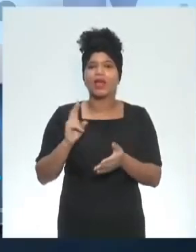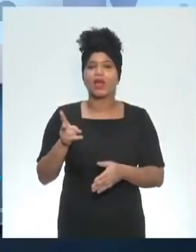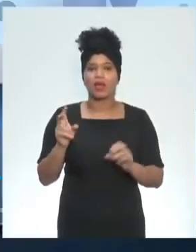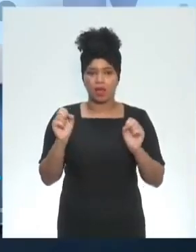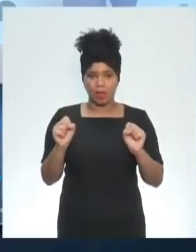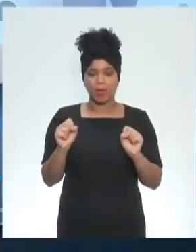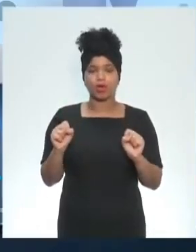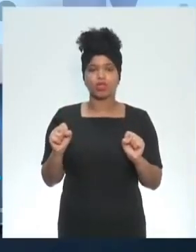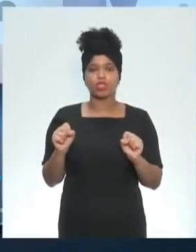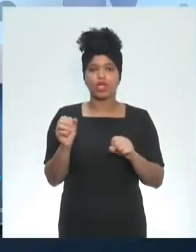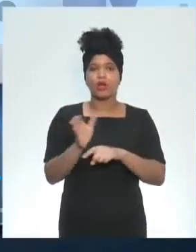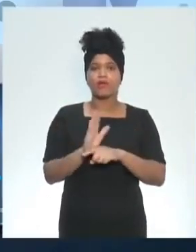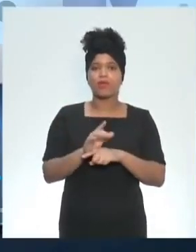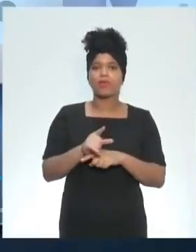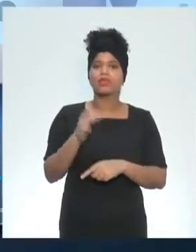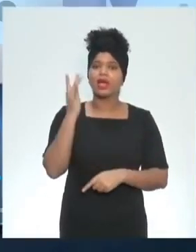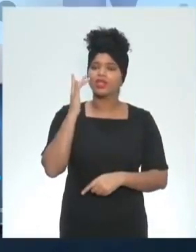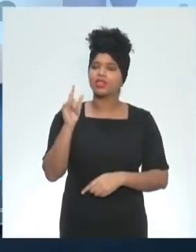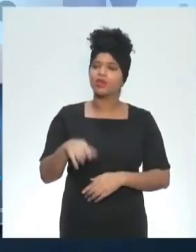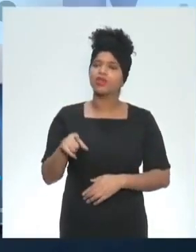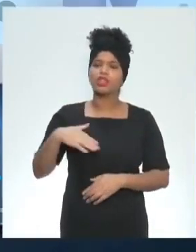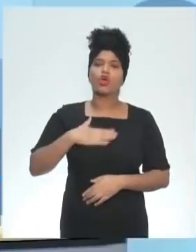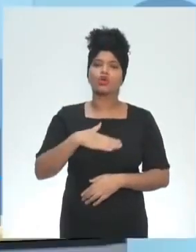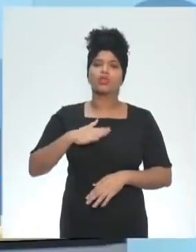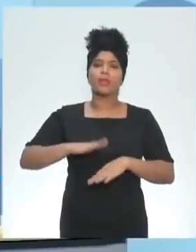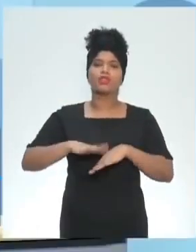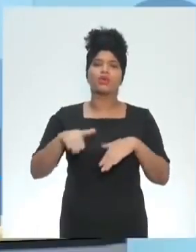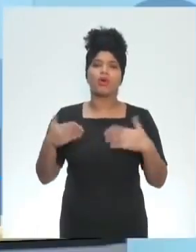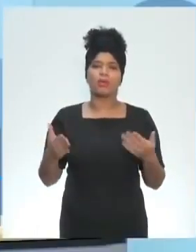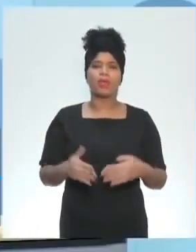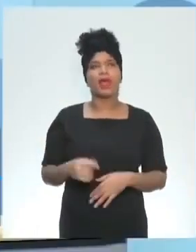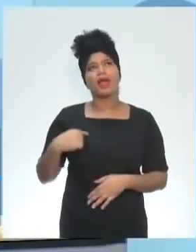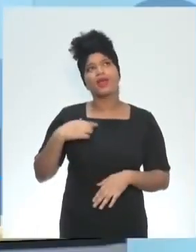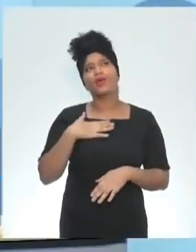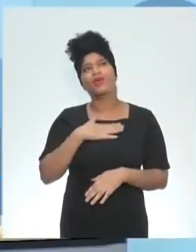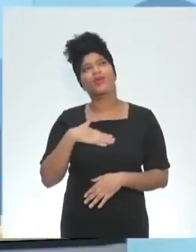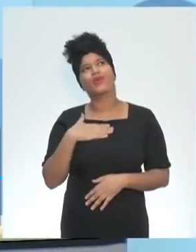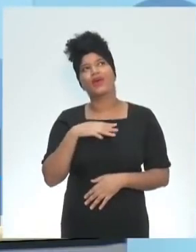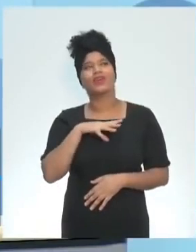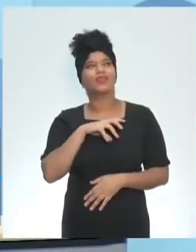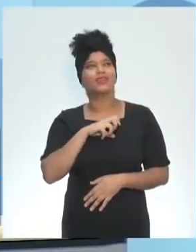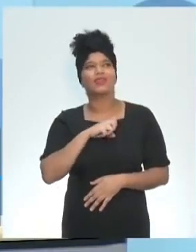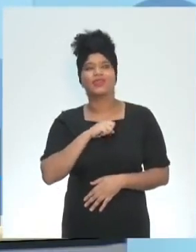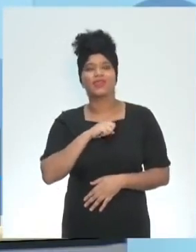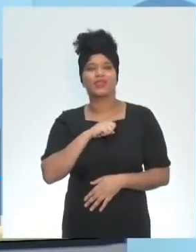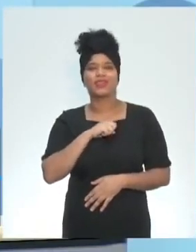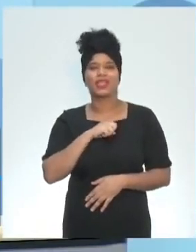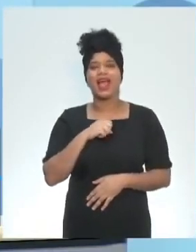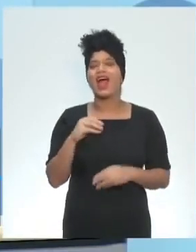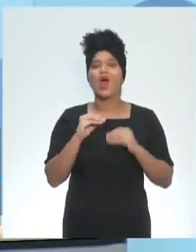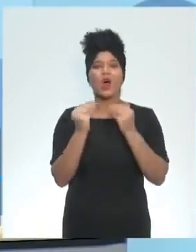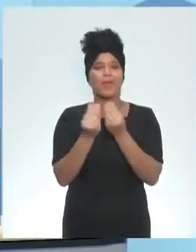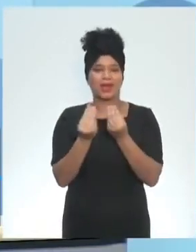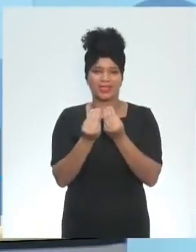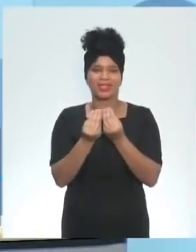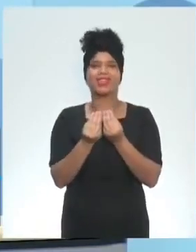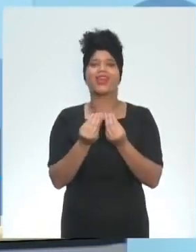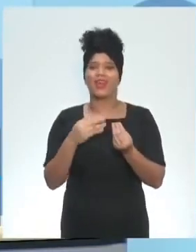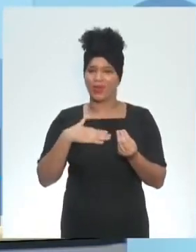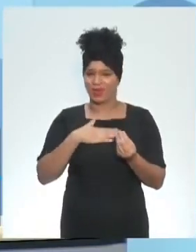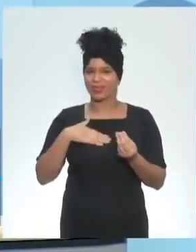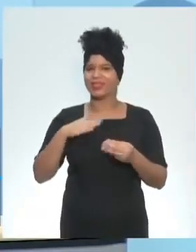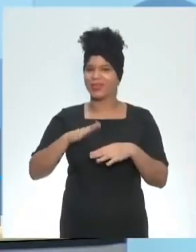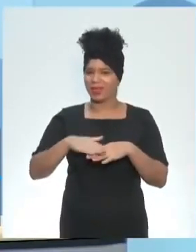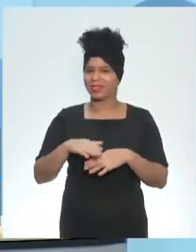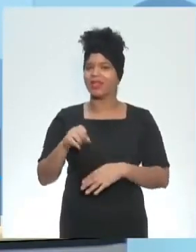pouquinho desses filmes aí e o seu what's your name hi my friend I like romance romance